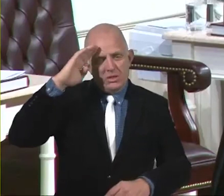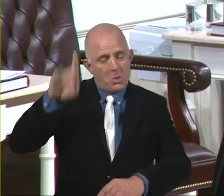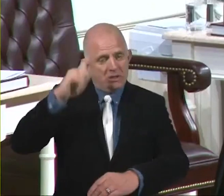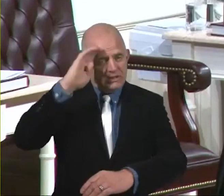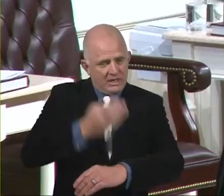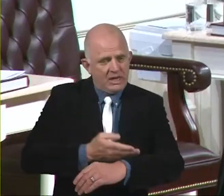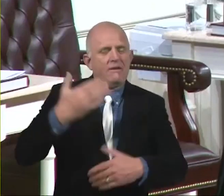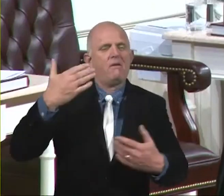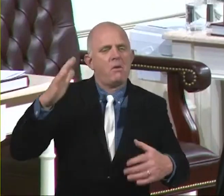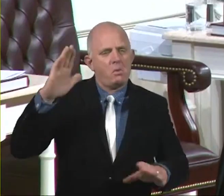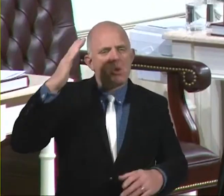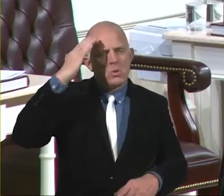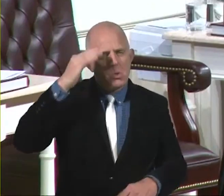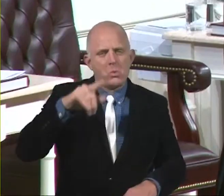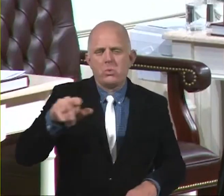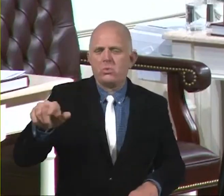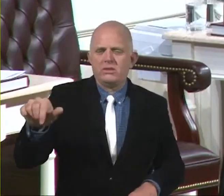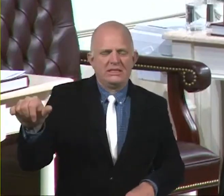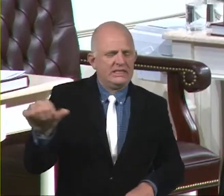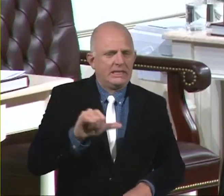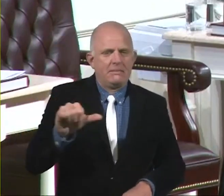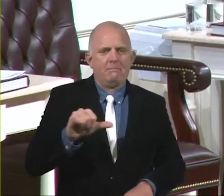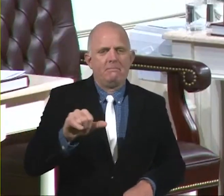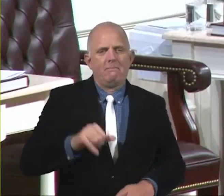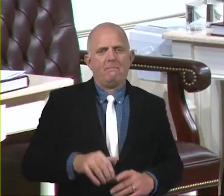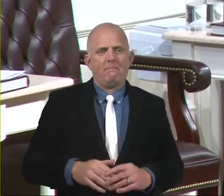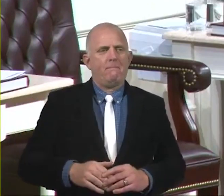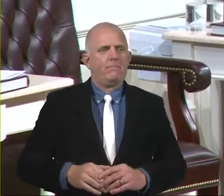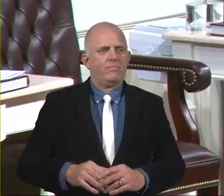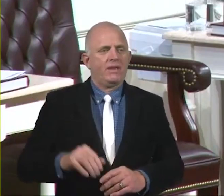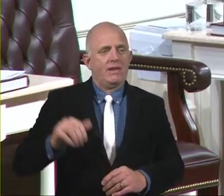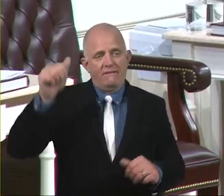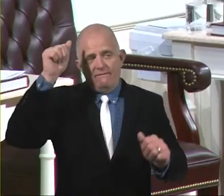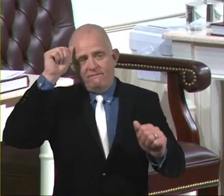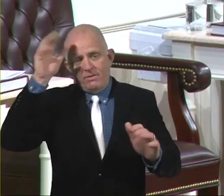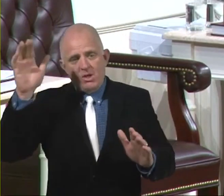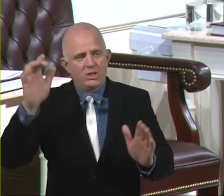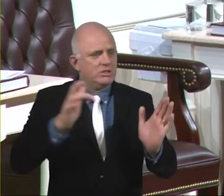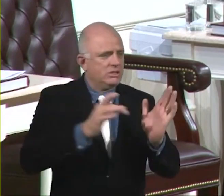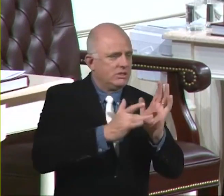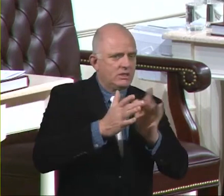about it also. He's sitting right next to his Father, and they do talk.